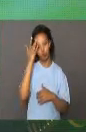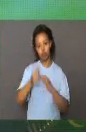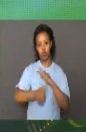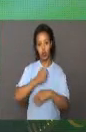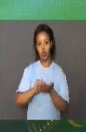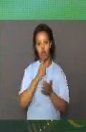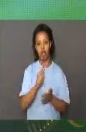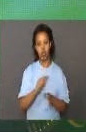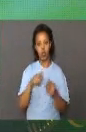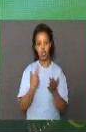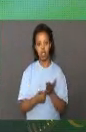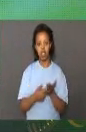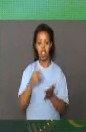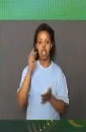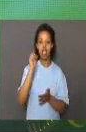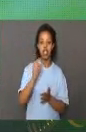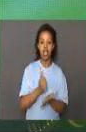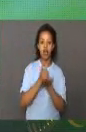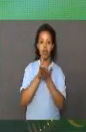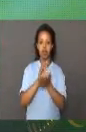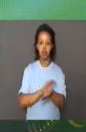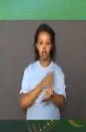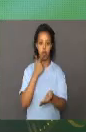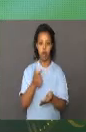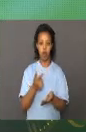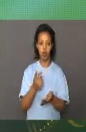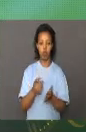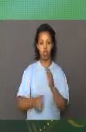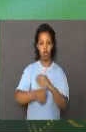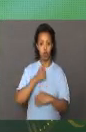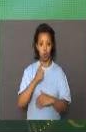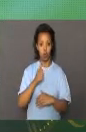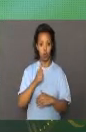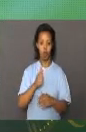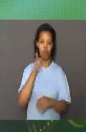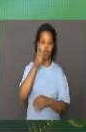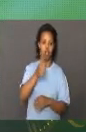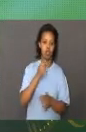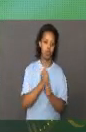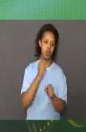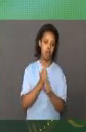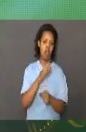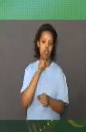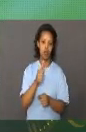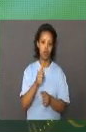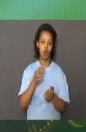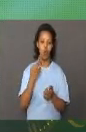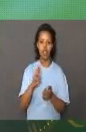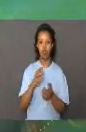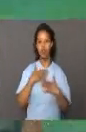Since the T helper cells are infected, they cannot work to protect the body.